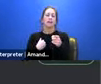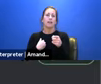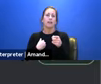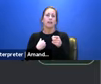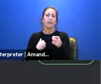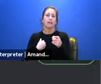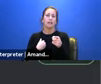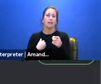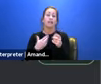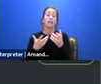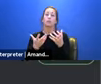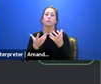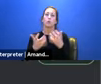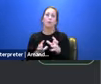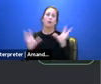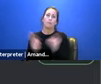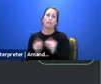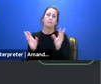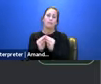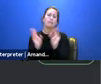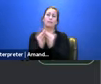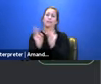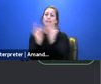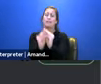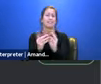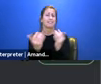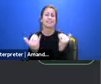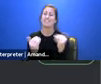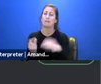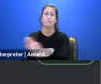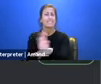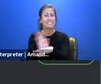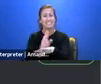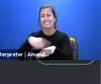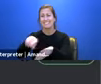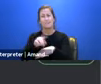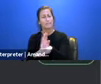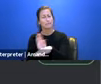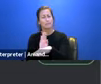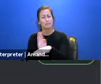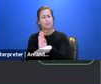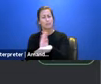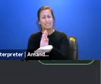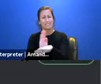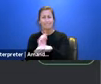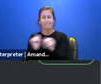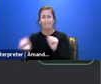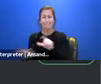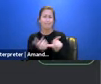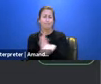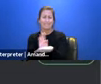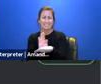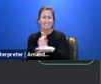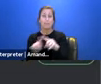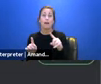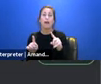have meetings, because we have so much going on. We have a ton of things going on, but it's going to be critical